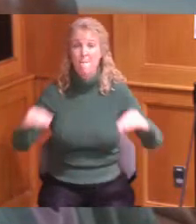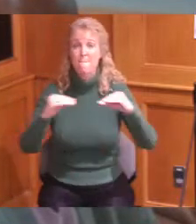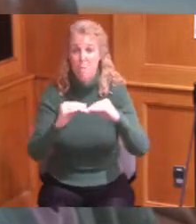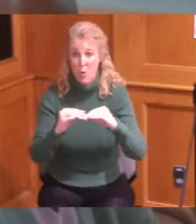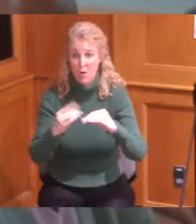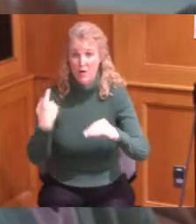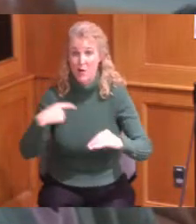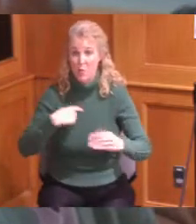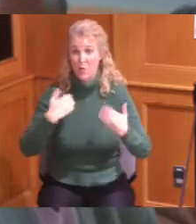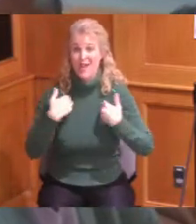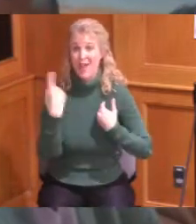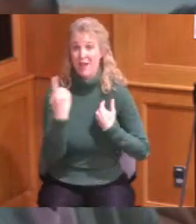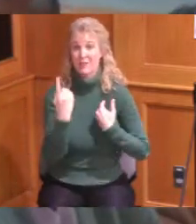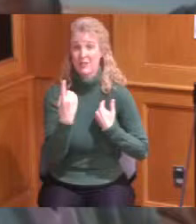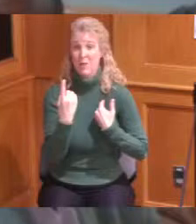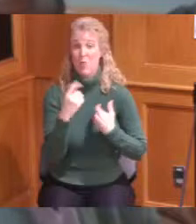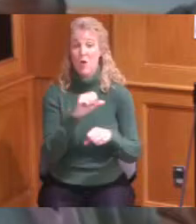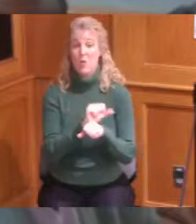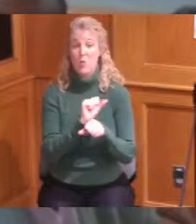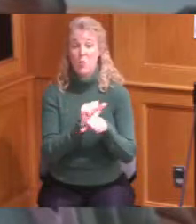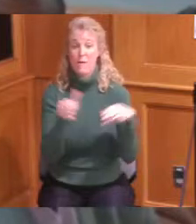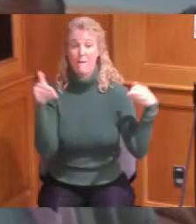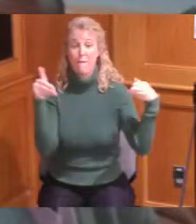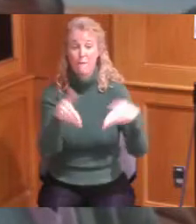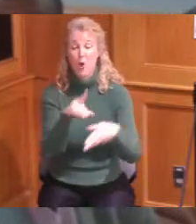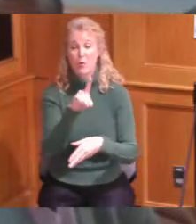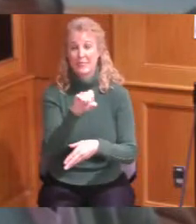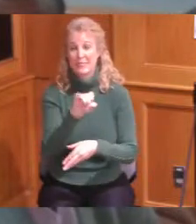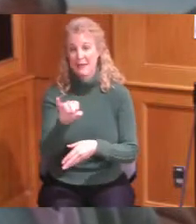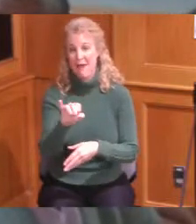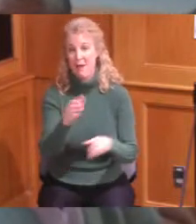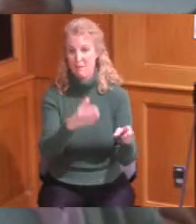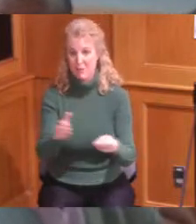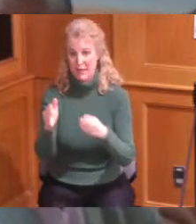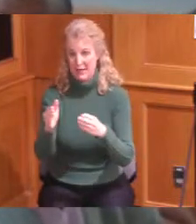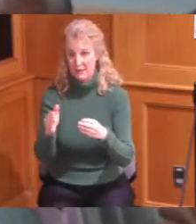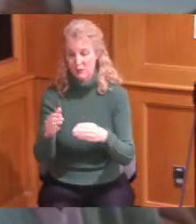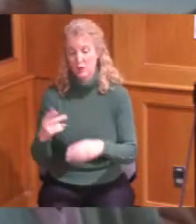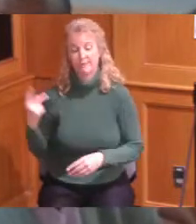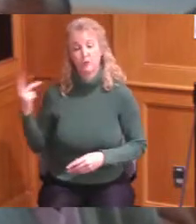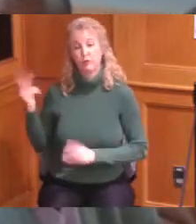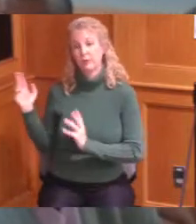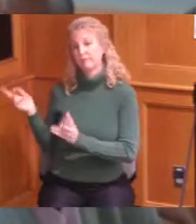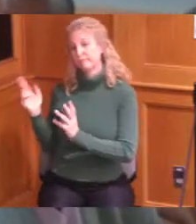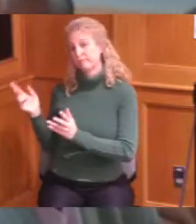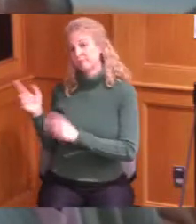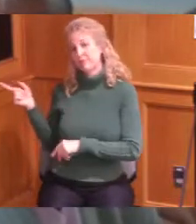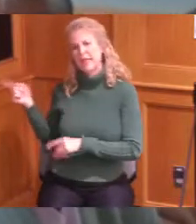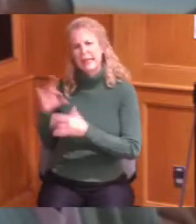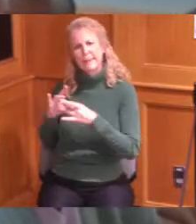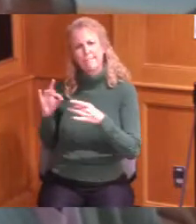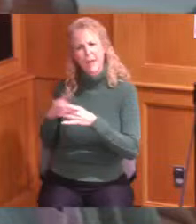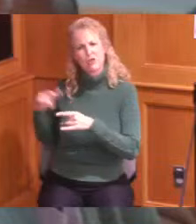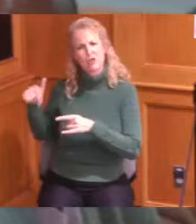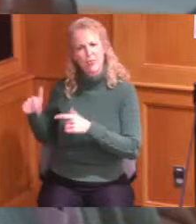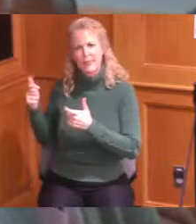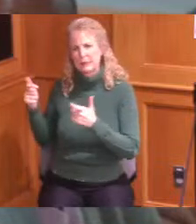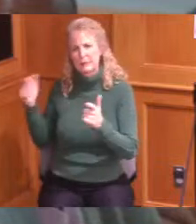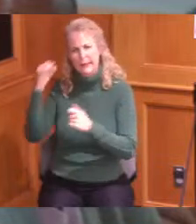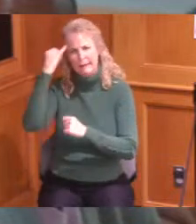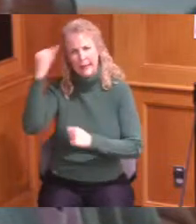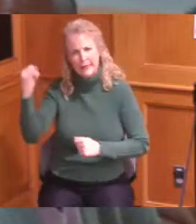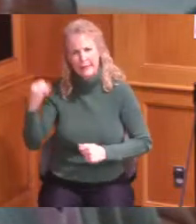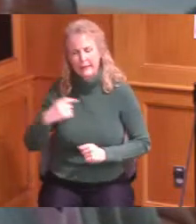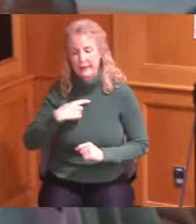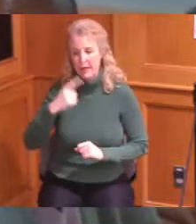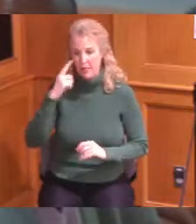DEI initiatives up in Chicago. So I'm talking to Robert. Robert talked about this BOLD initiative, which was